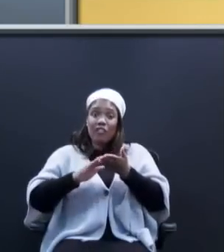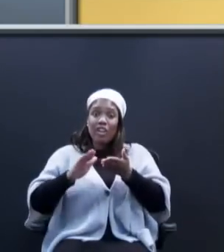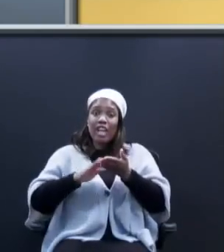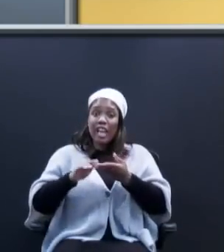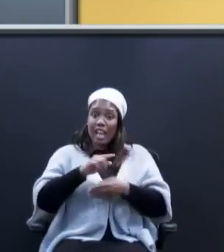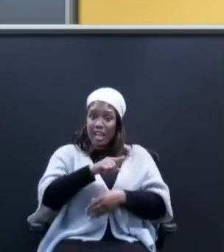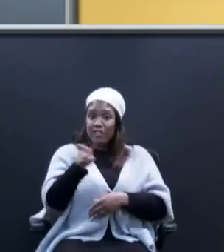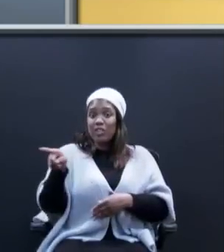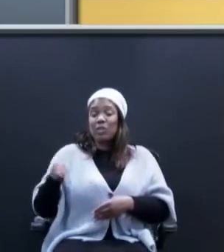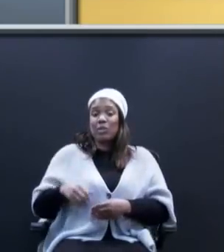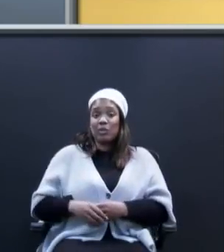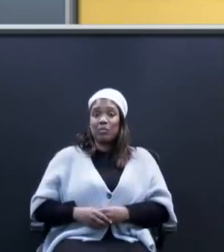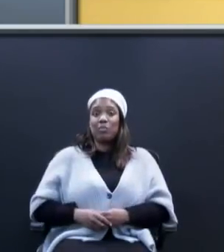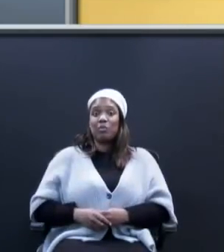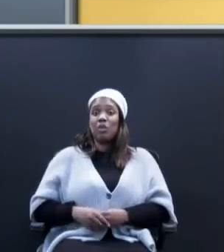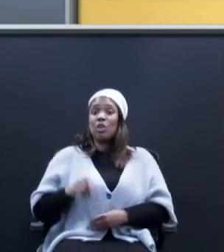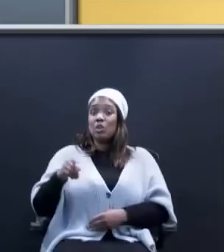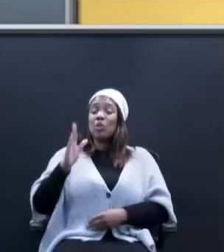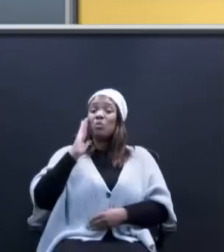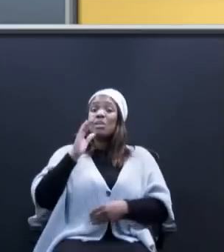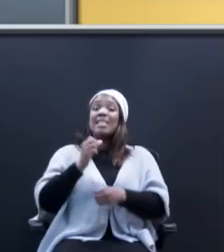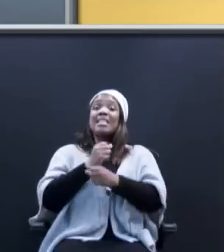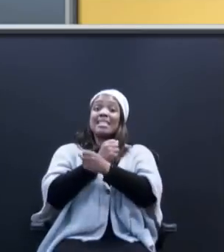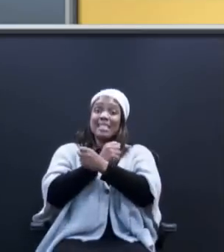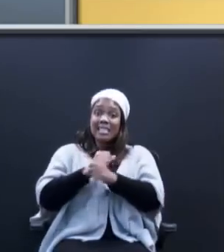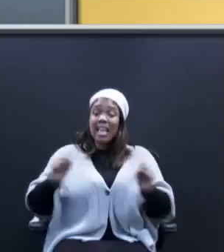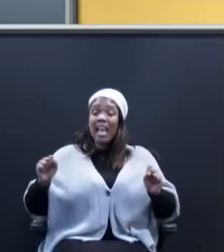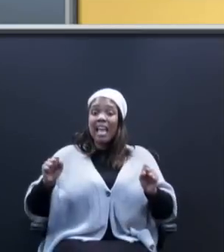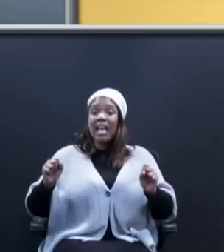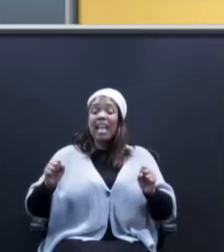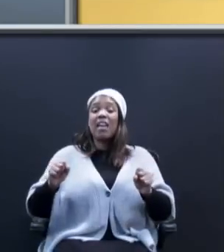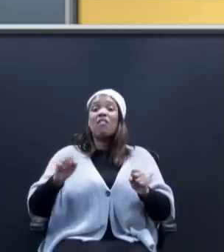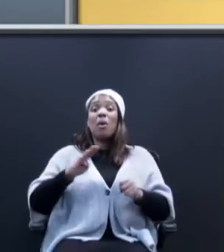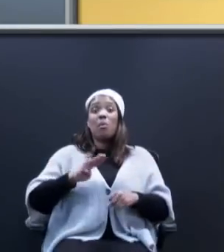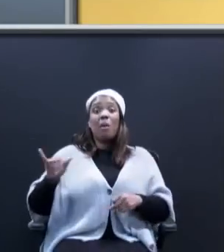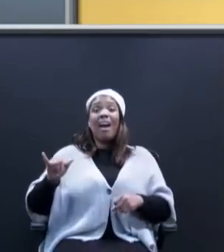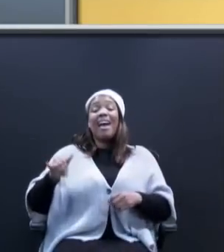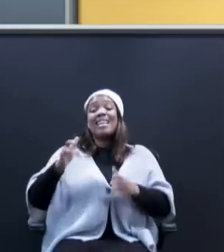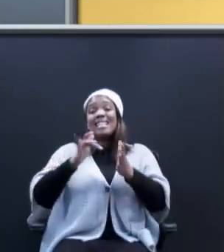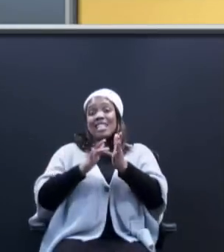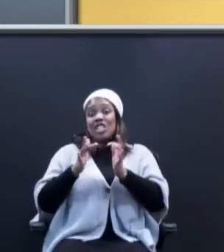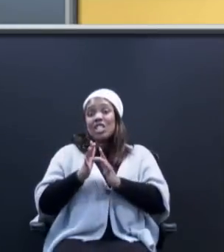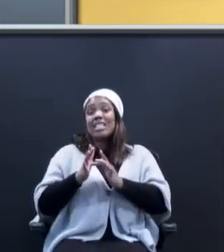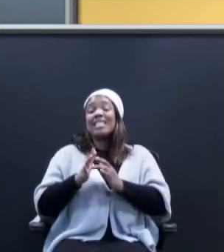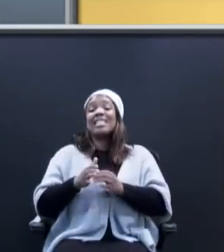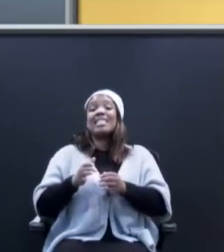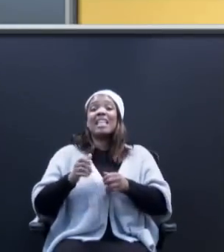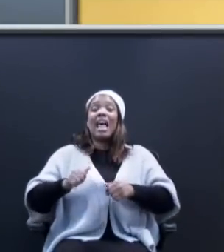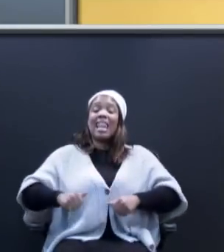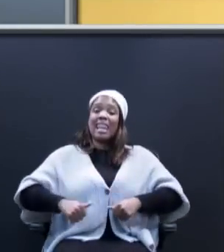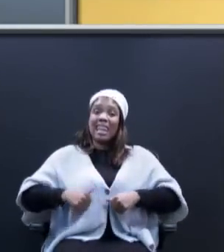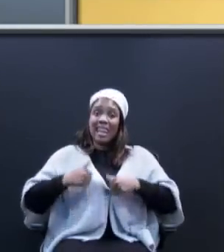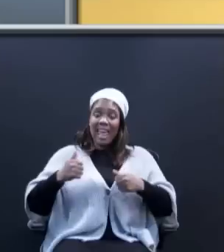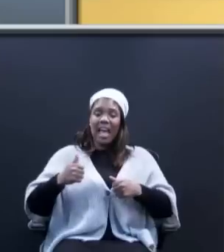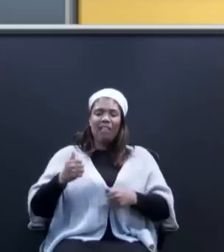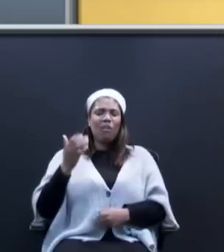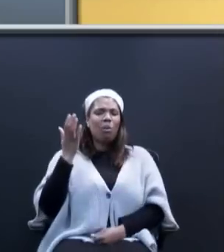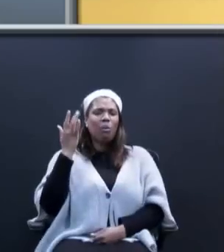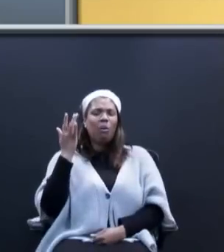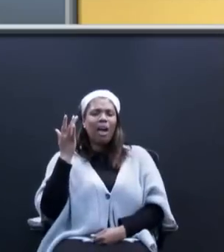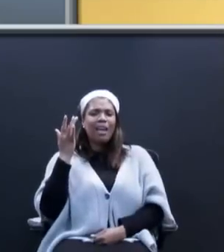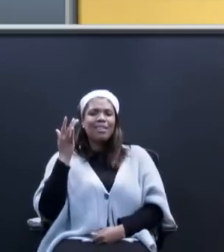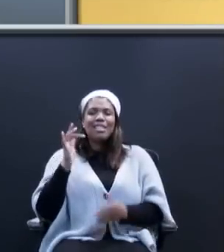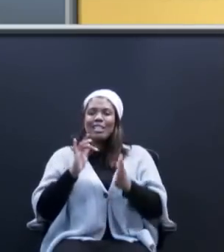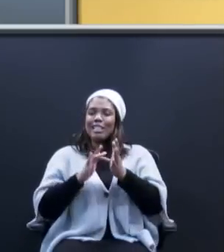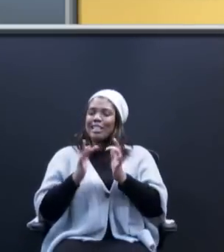But you're going to be saved by his life. Right. Why is that? Because now he have to raise